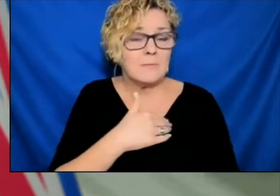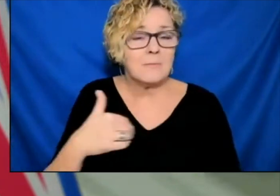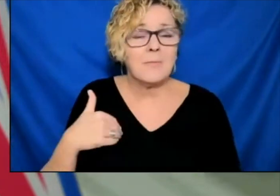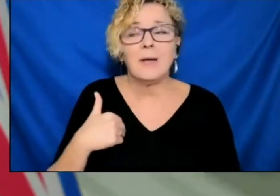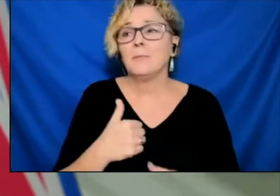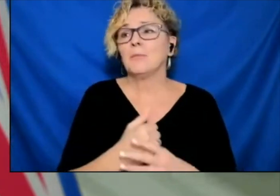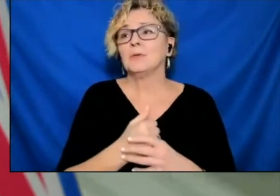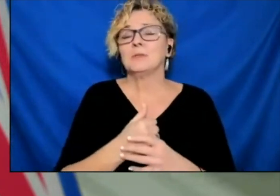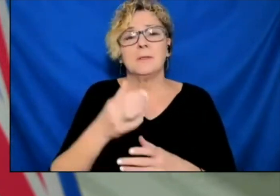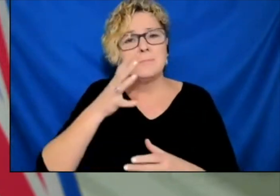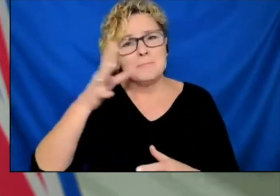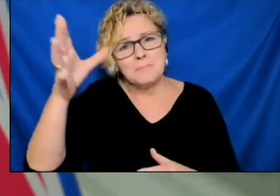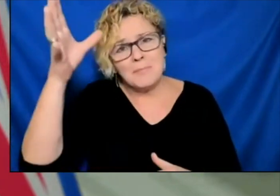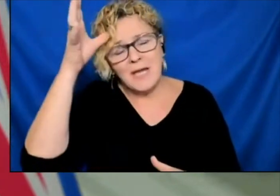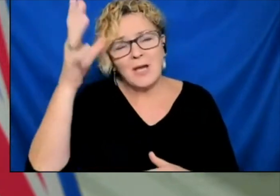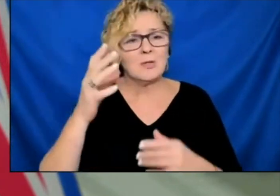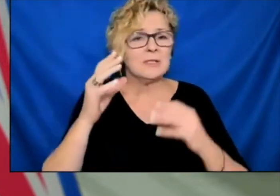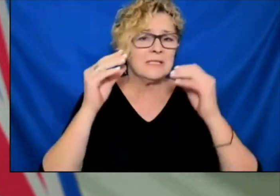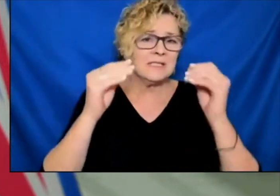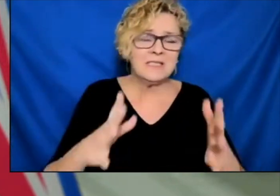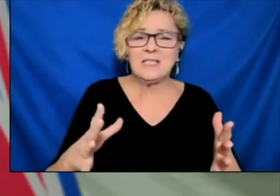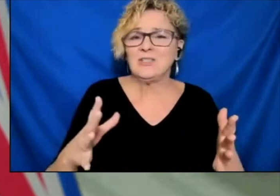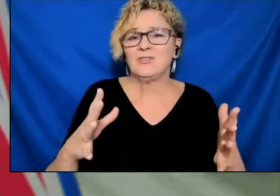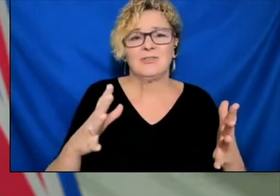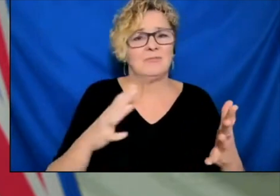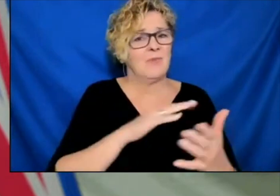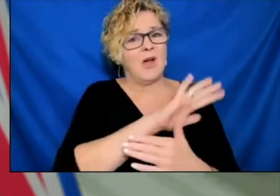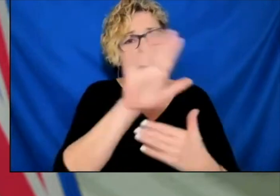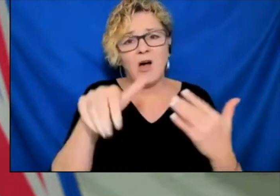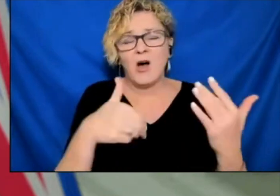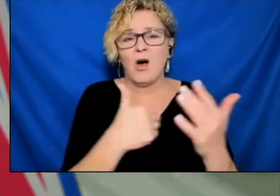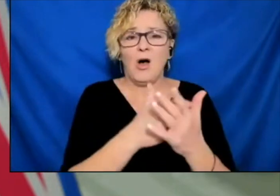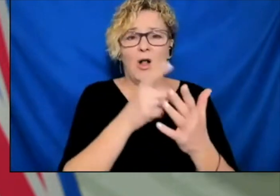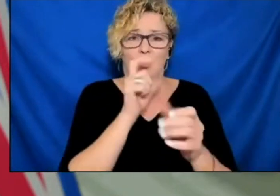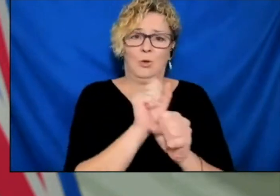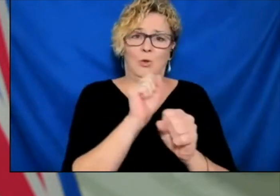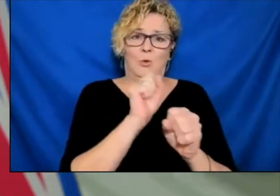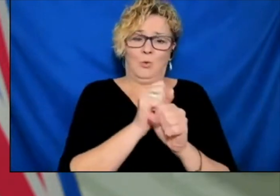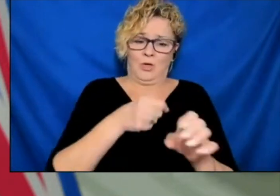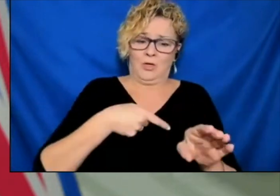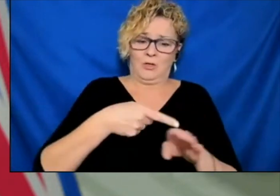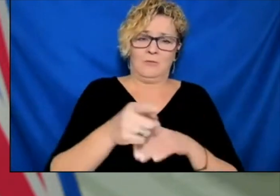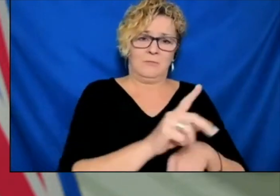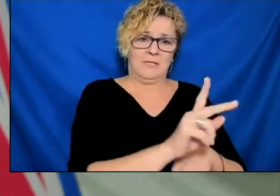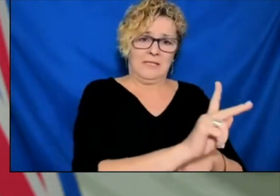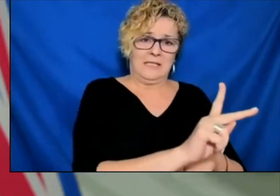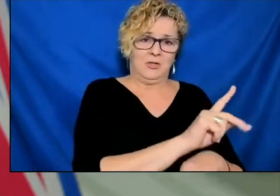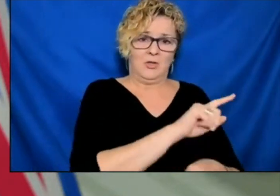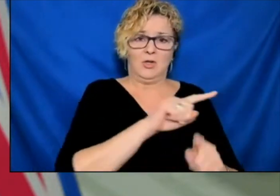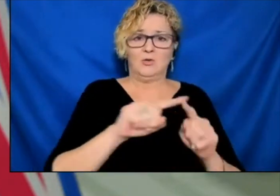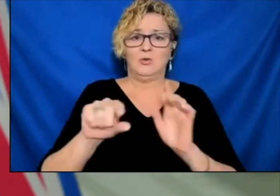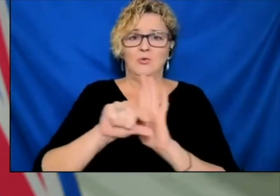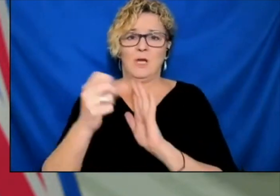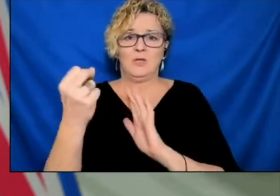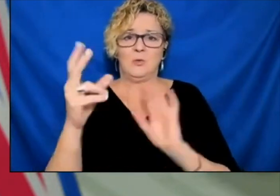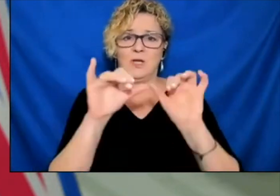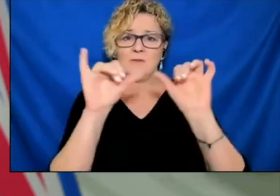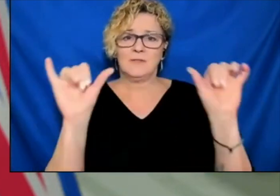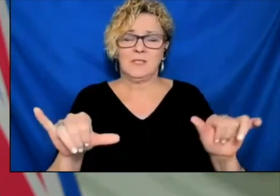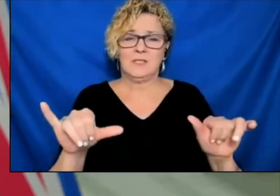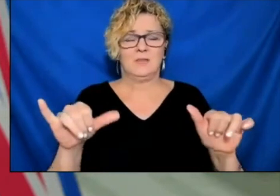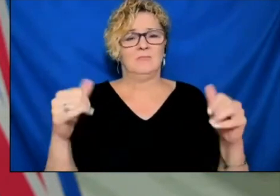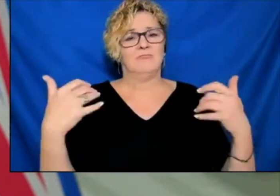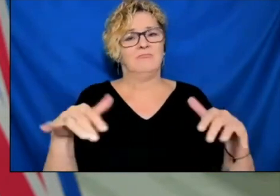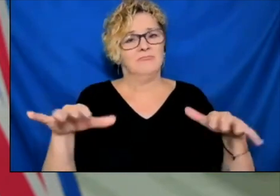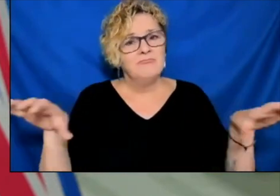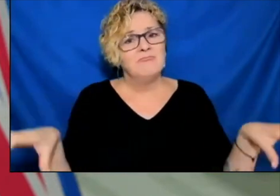parents, and of course all of our partners in the K-12 system, all of the work that's gone into keeping our schools